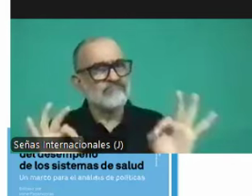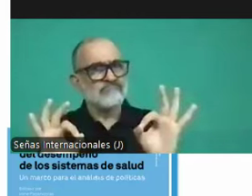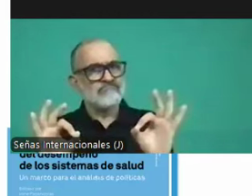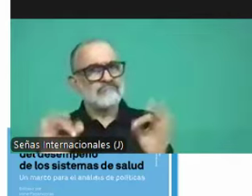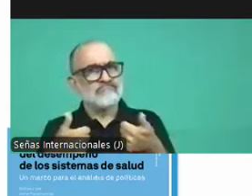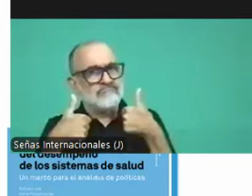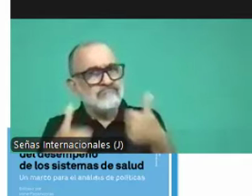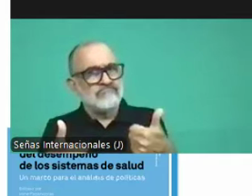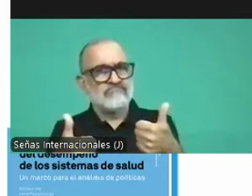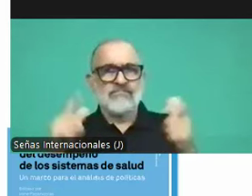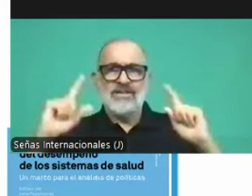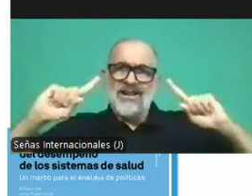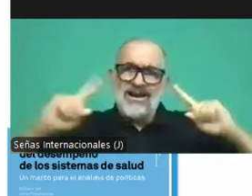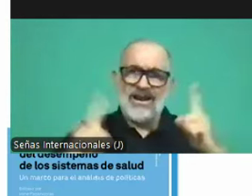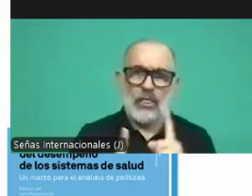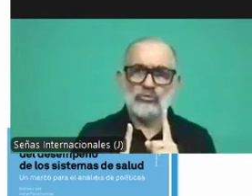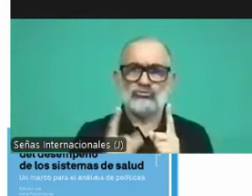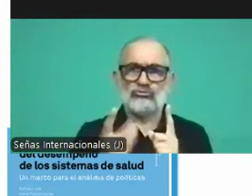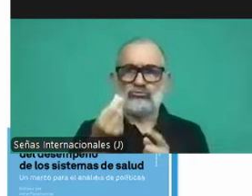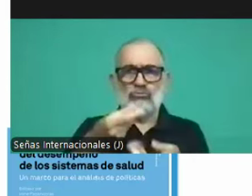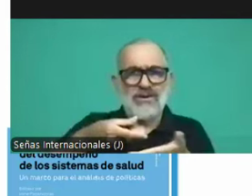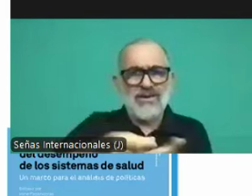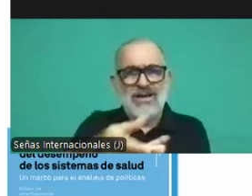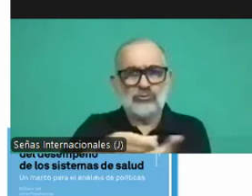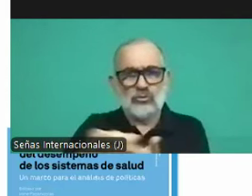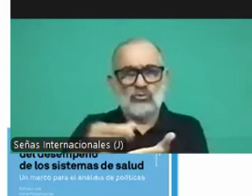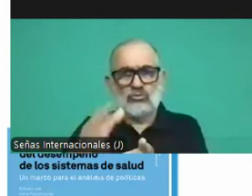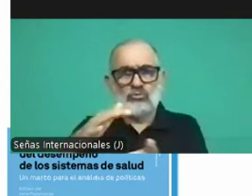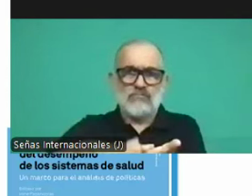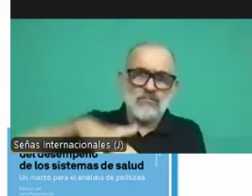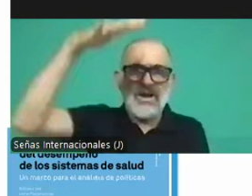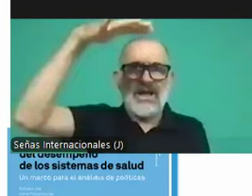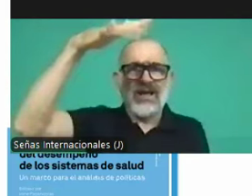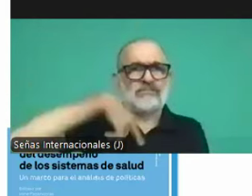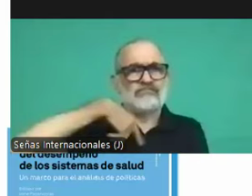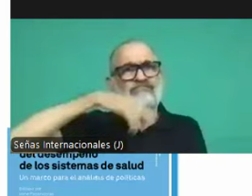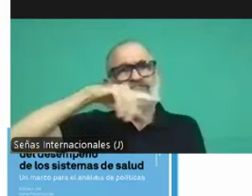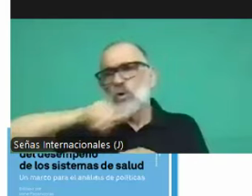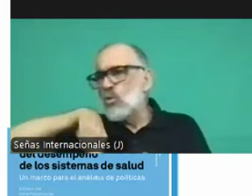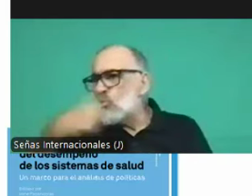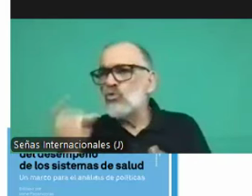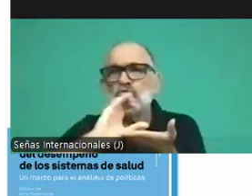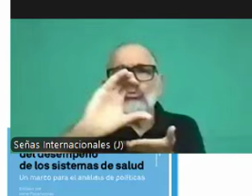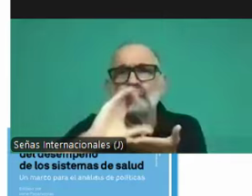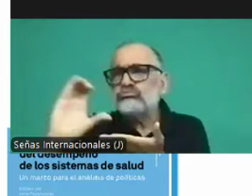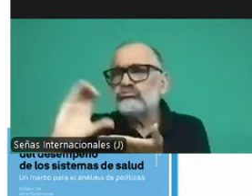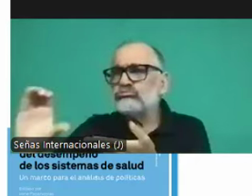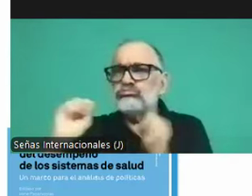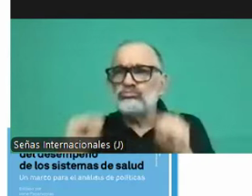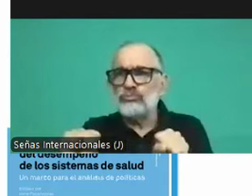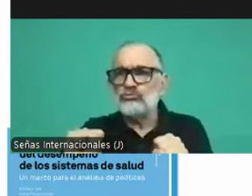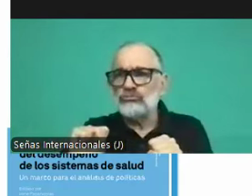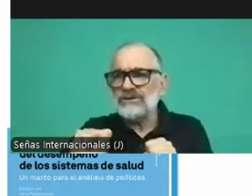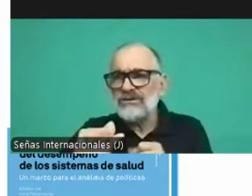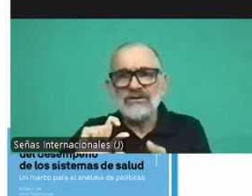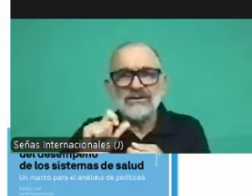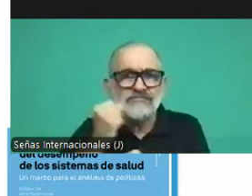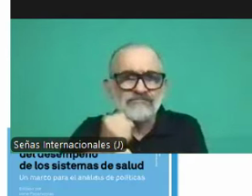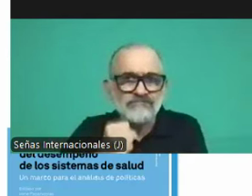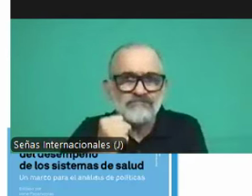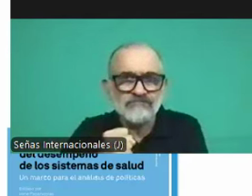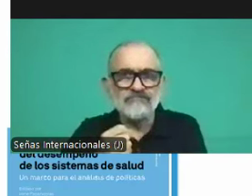reduce forma hay out-of-pocket que asignar expenses. mayores And recursos in this públicos manner, more public hacia esos resources must bienes y be servicios assigned que son to la those causa goods and services